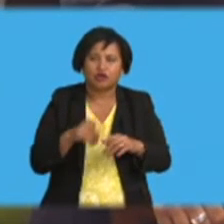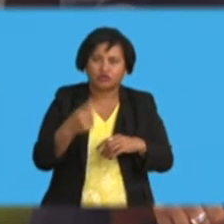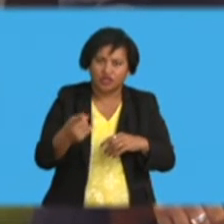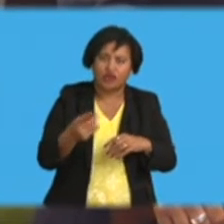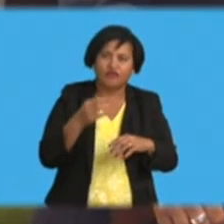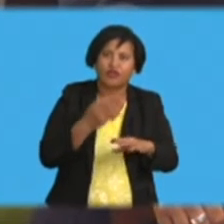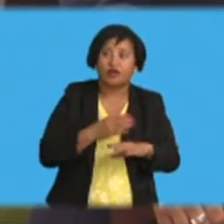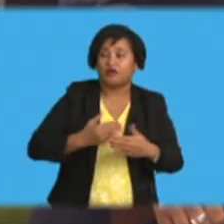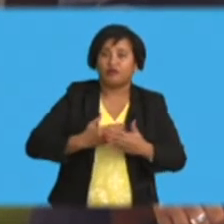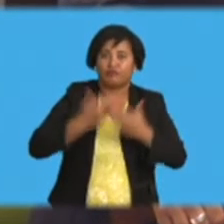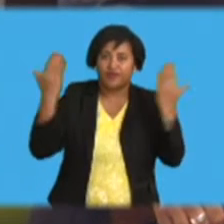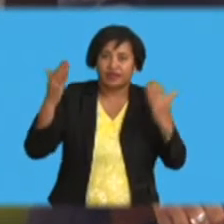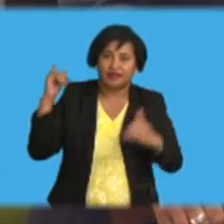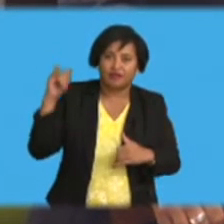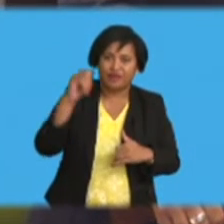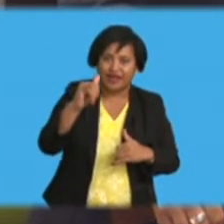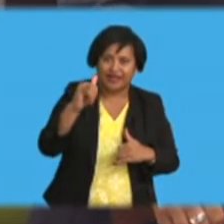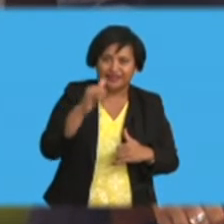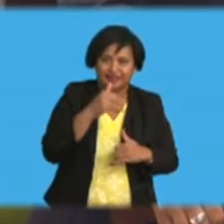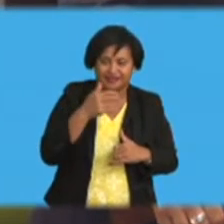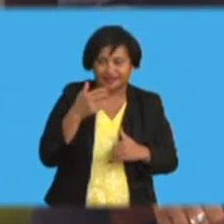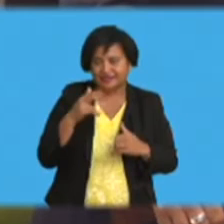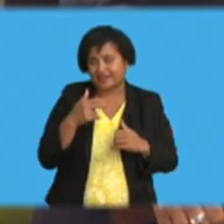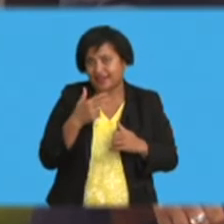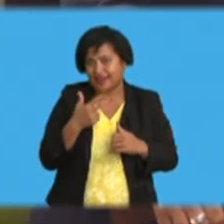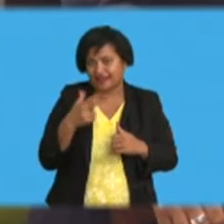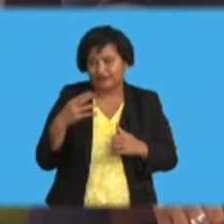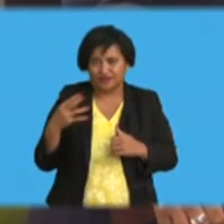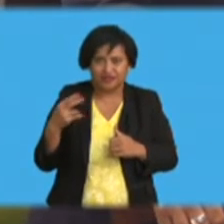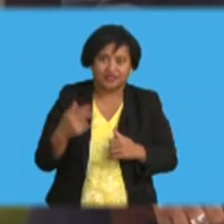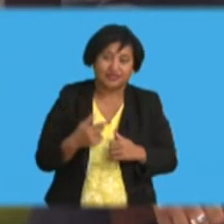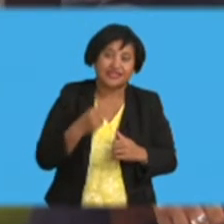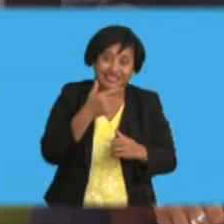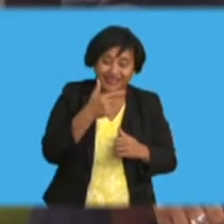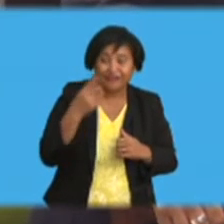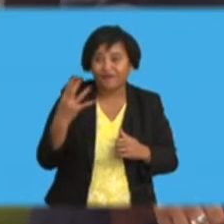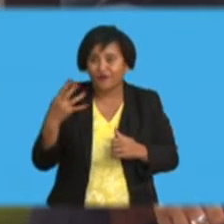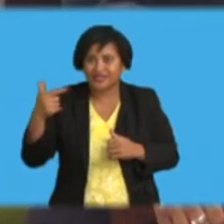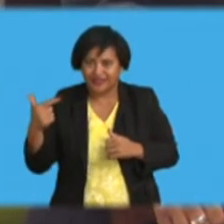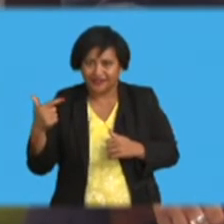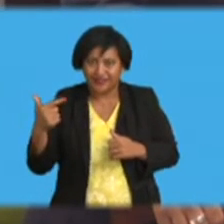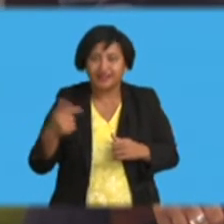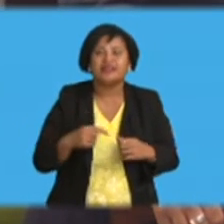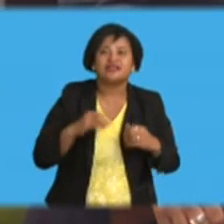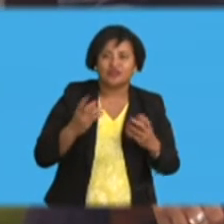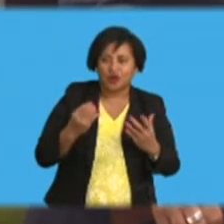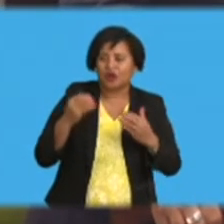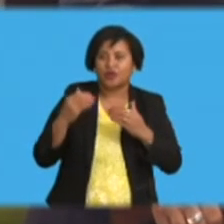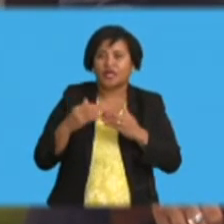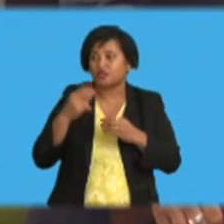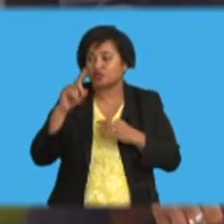service in January 2012. And to allow the lease of its 2 aging Boeing 747 aircraft to lapse in July and